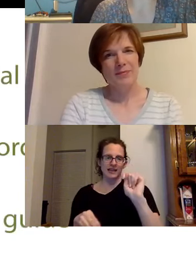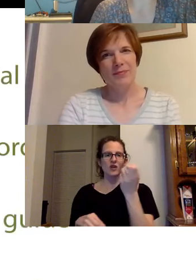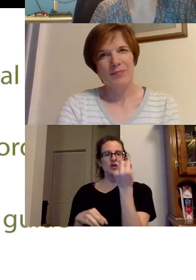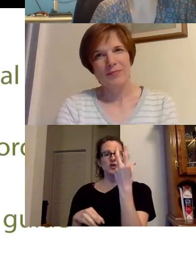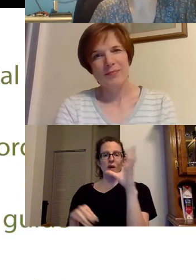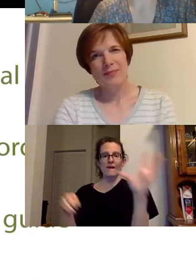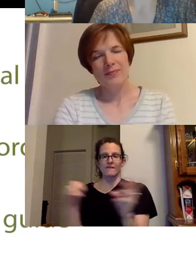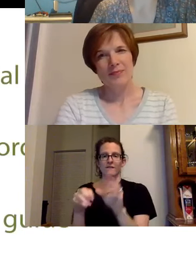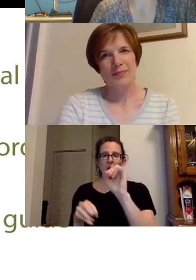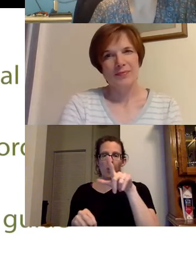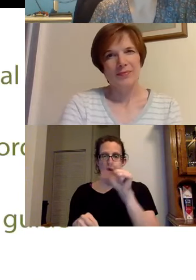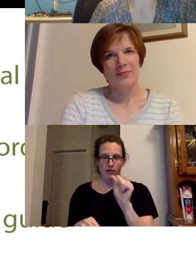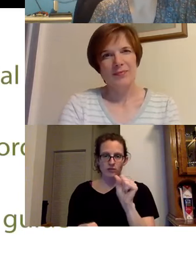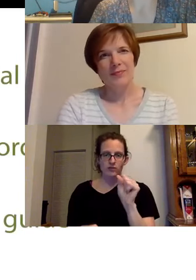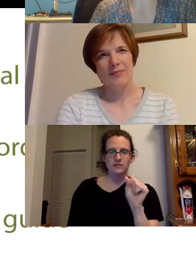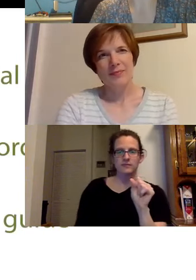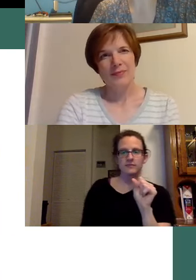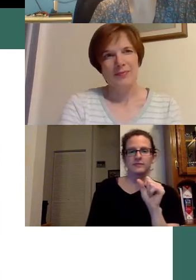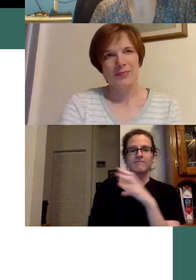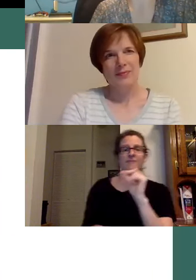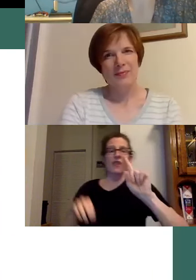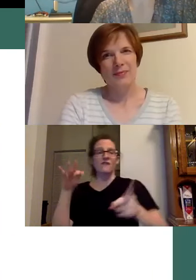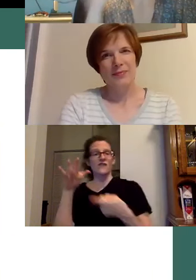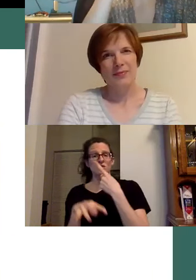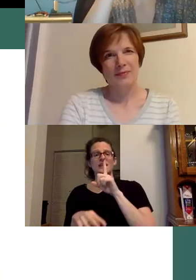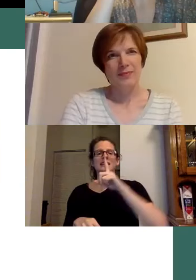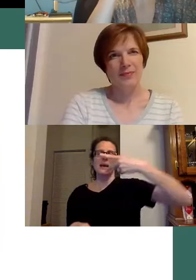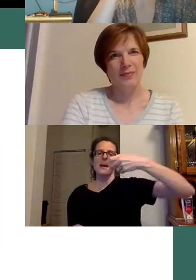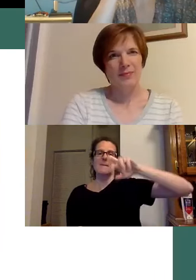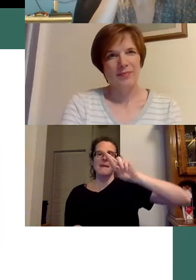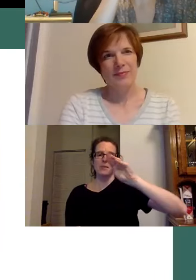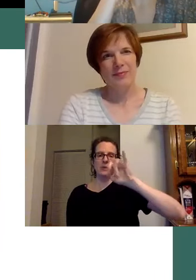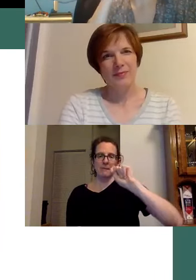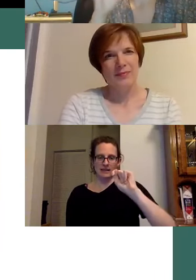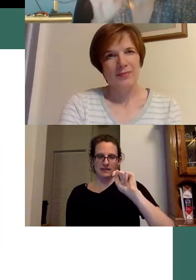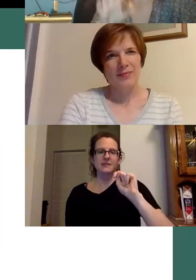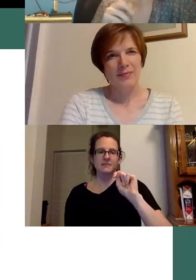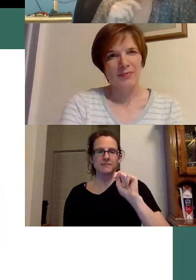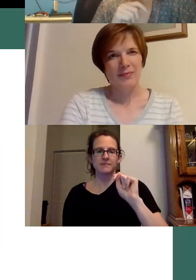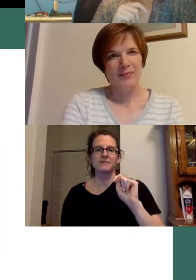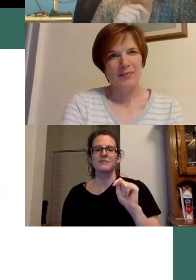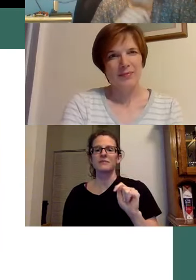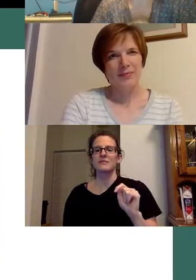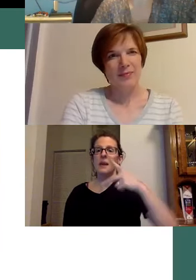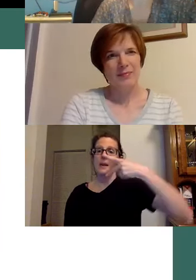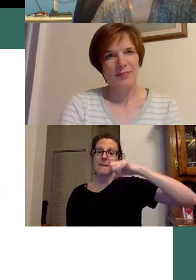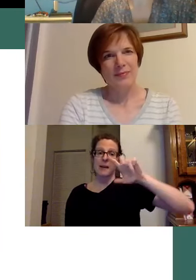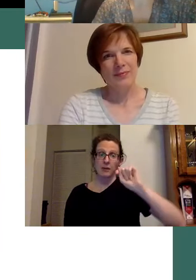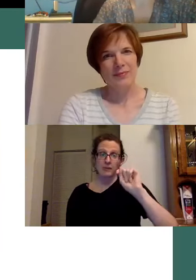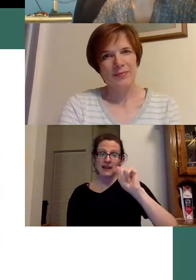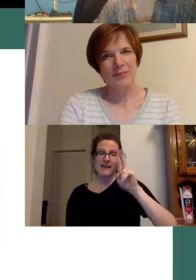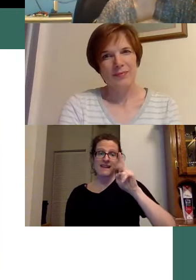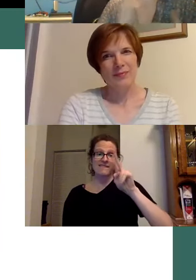come in this, and the first one is peppermint. So peppermint